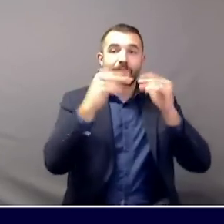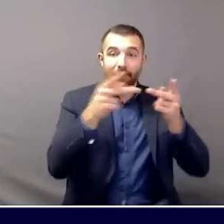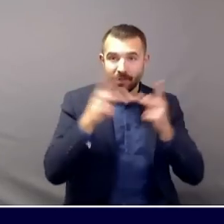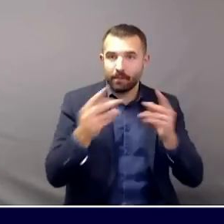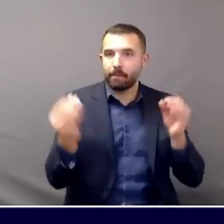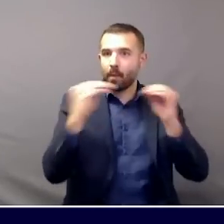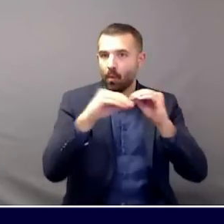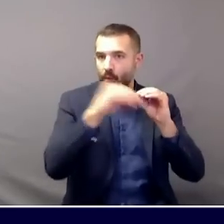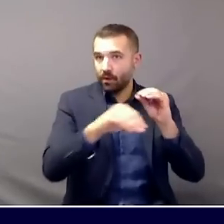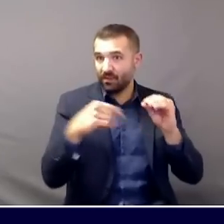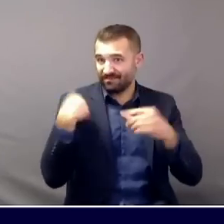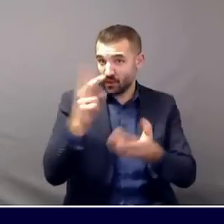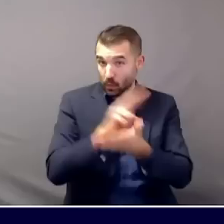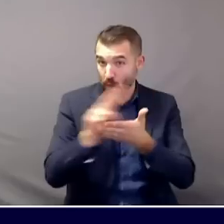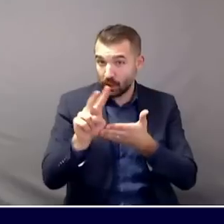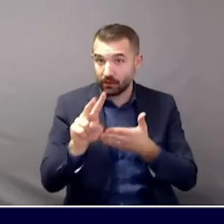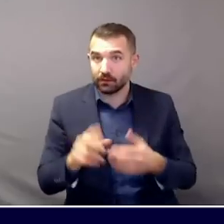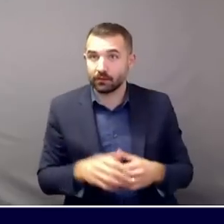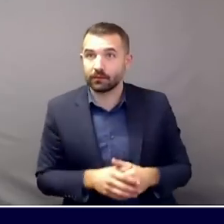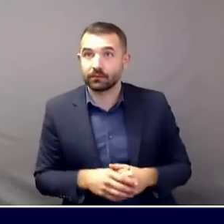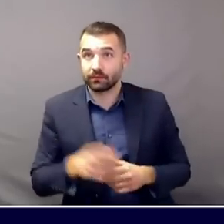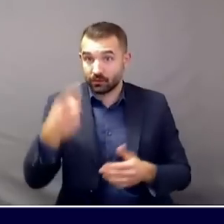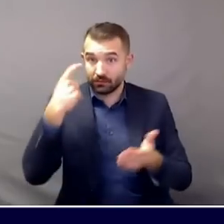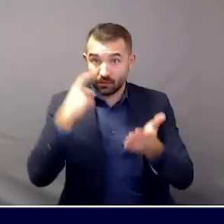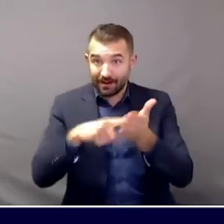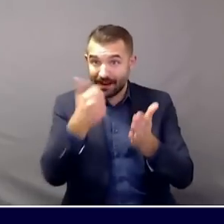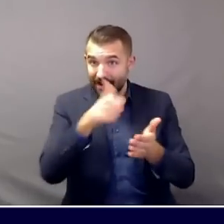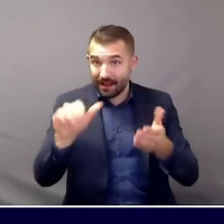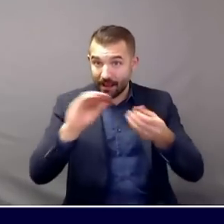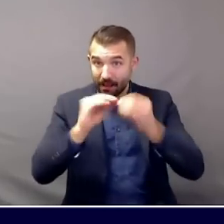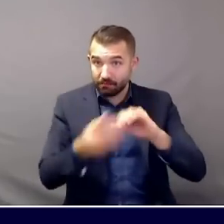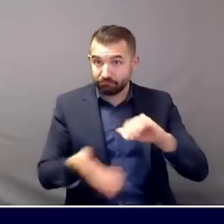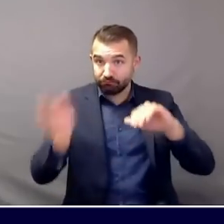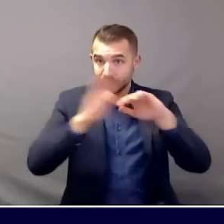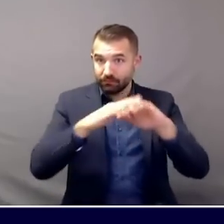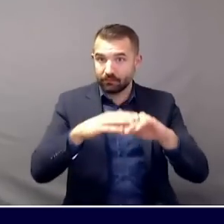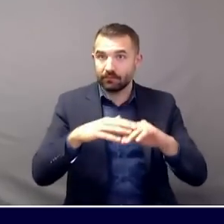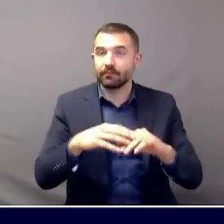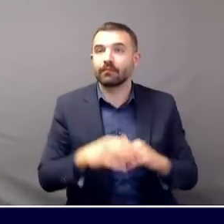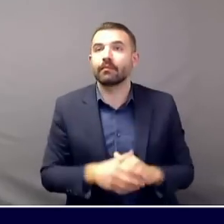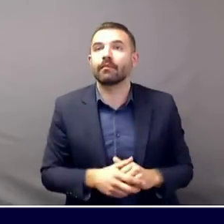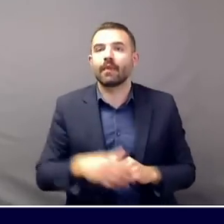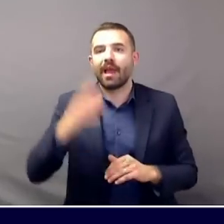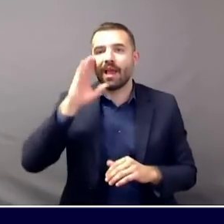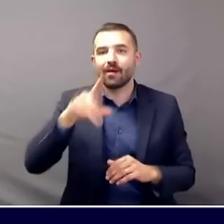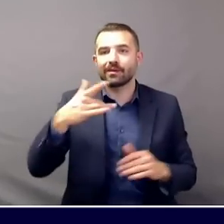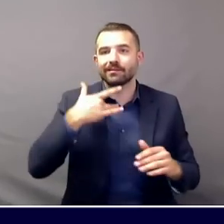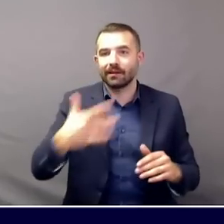day after election day, we'd like to report these things in 2-week cycles. Any positive signs?